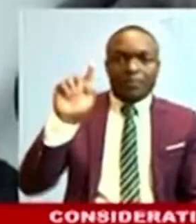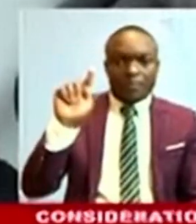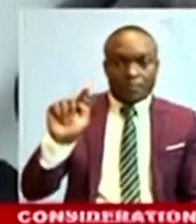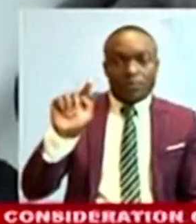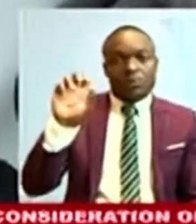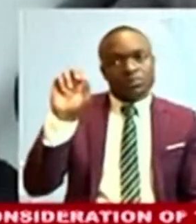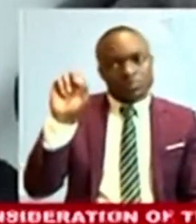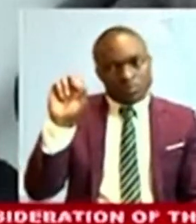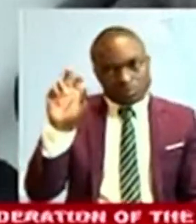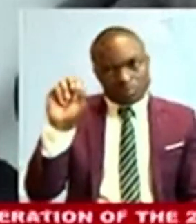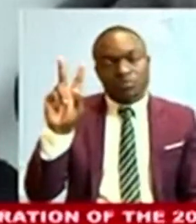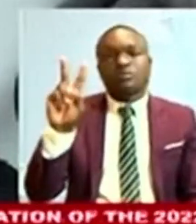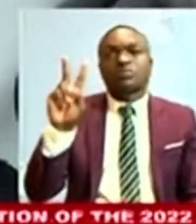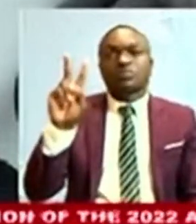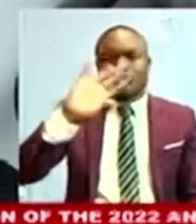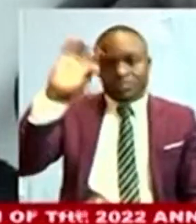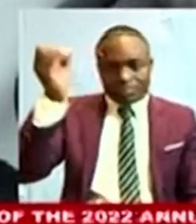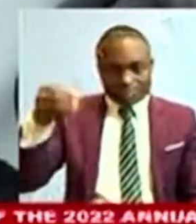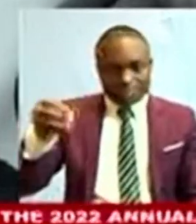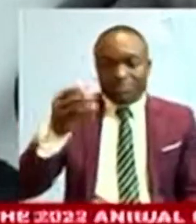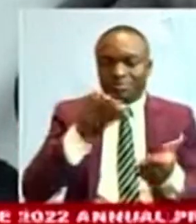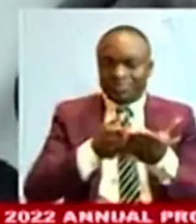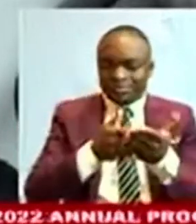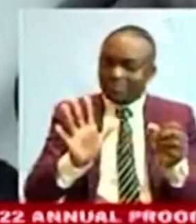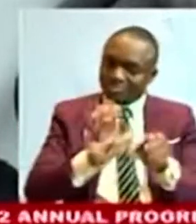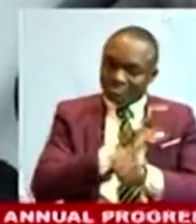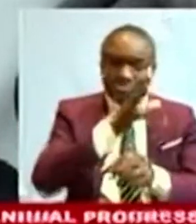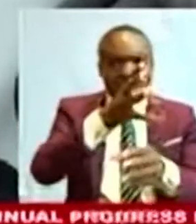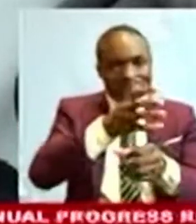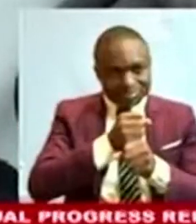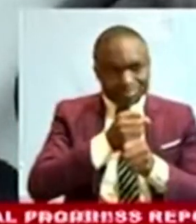or 12%. This was also met.